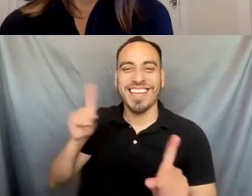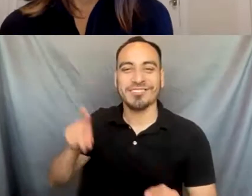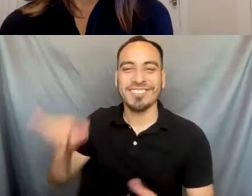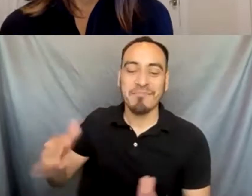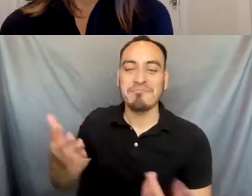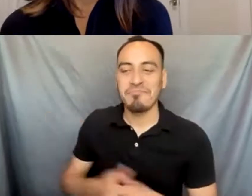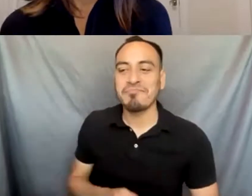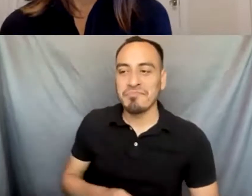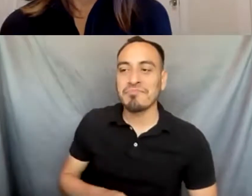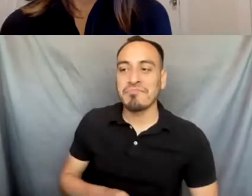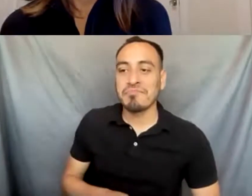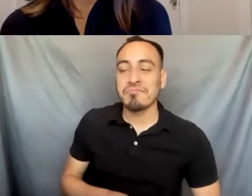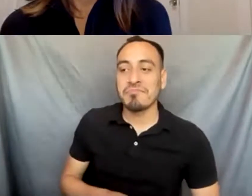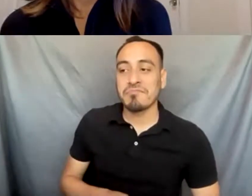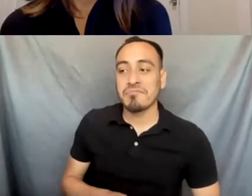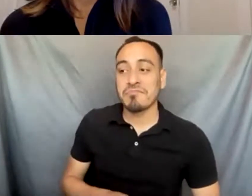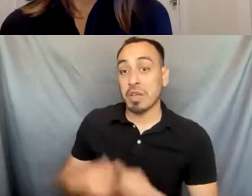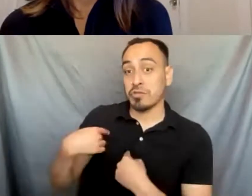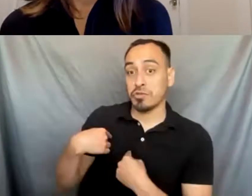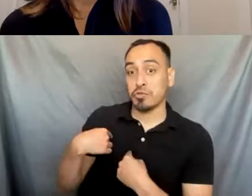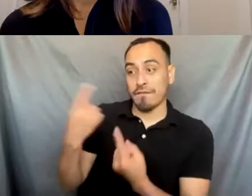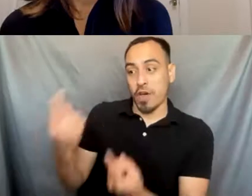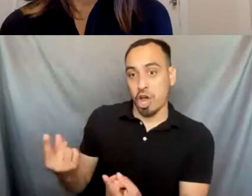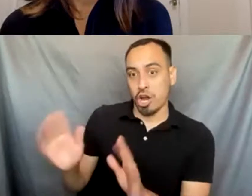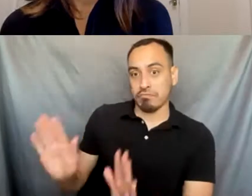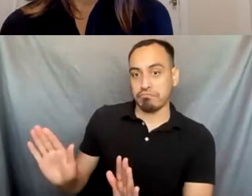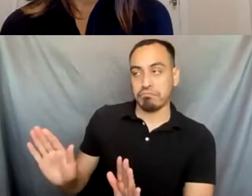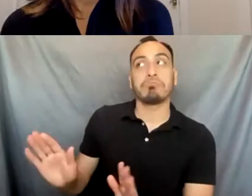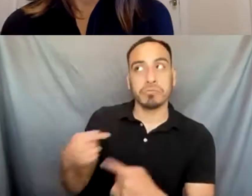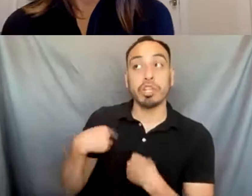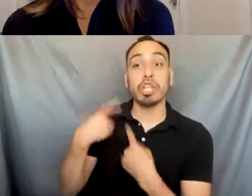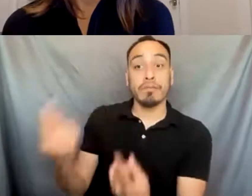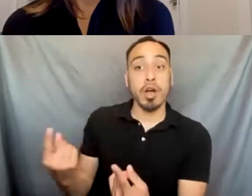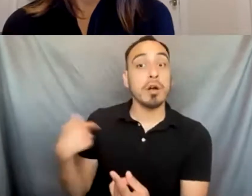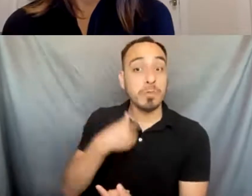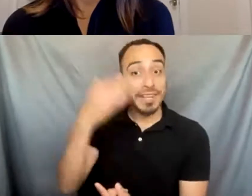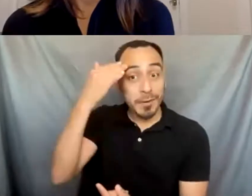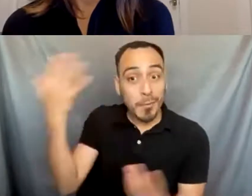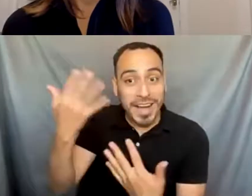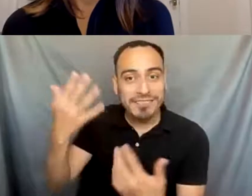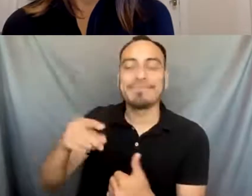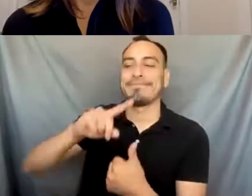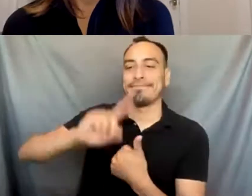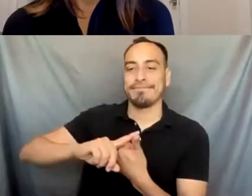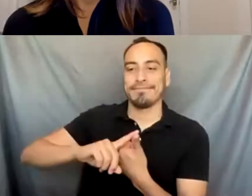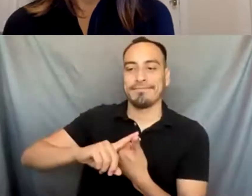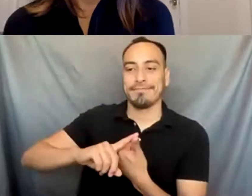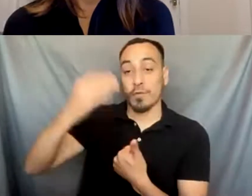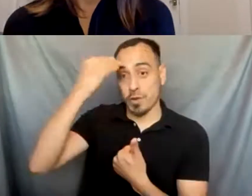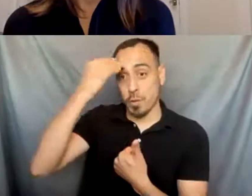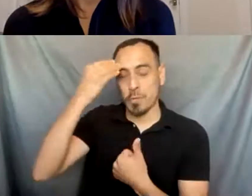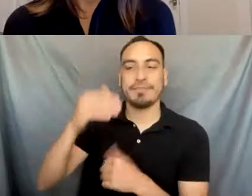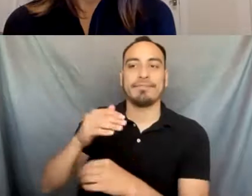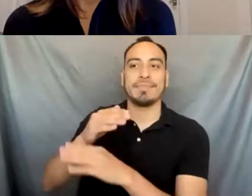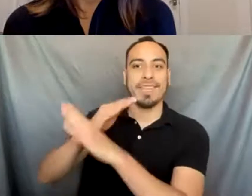I think what we know, so let's start with what we know. We know that immunity